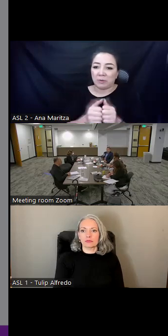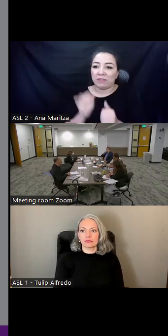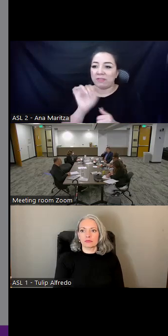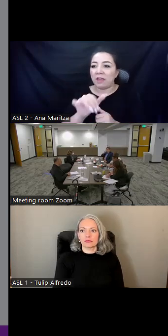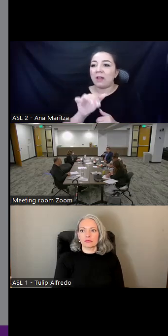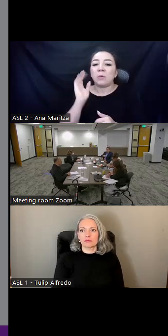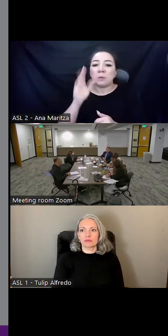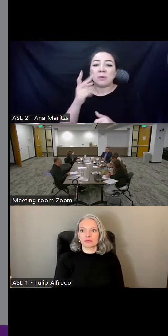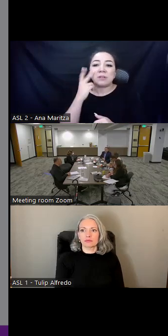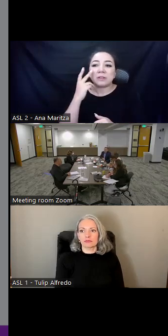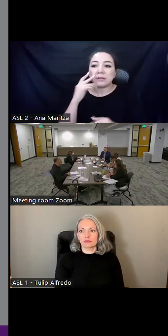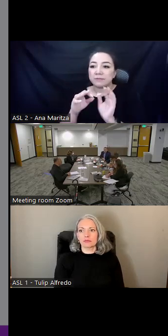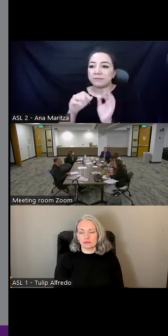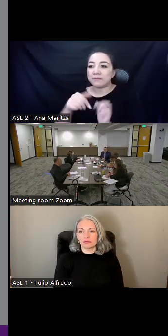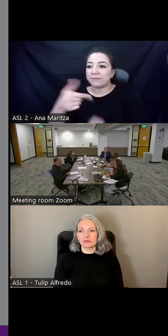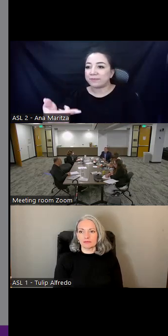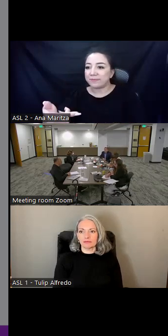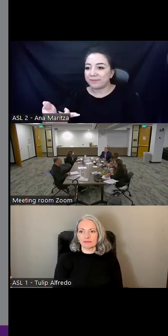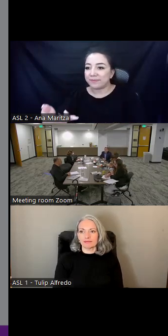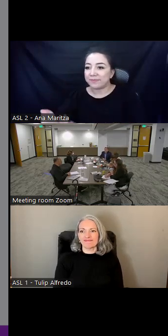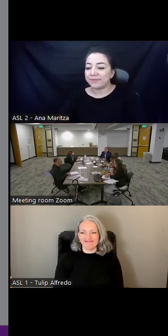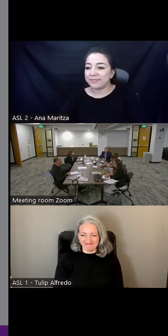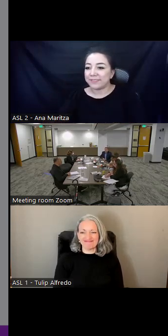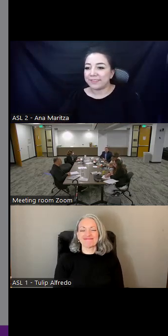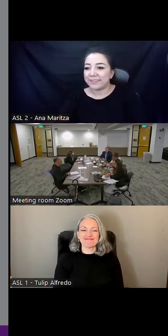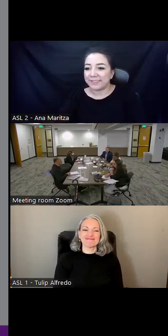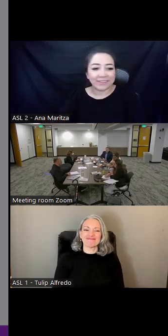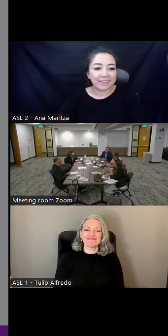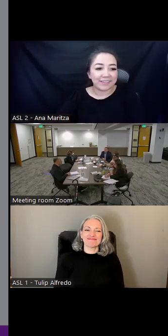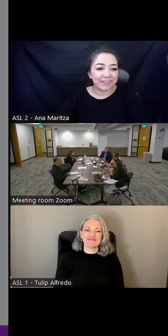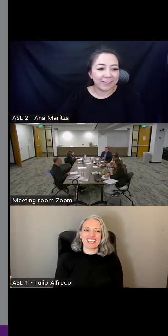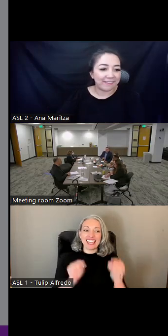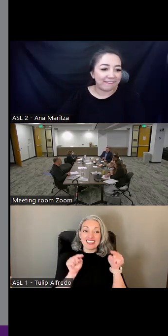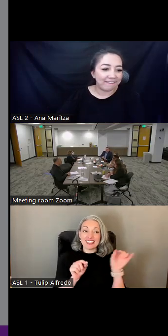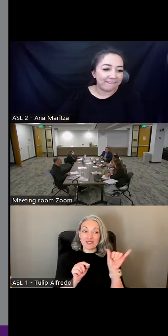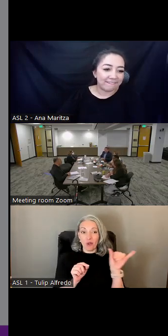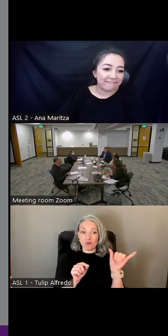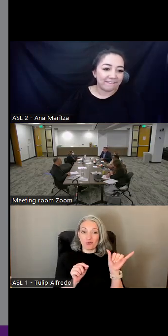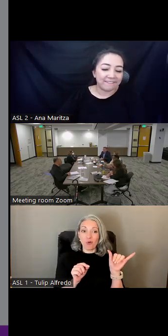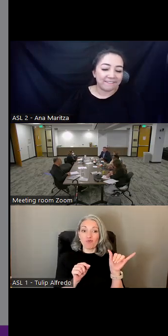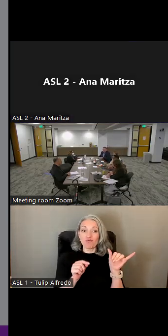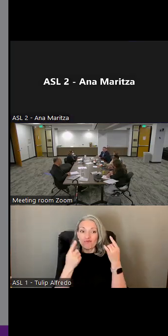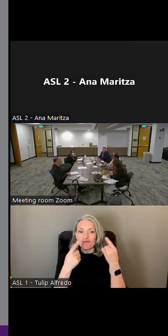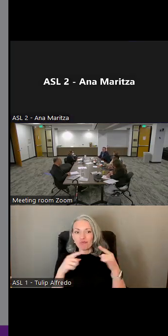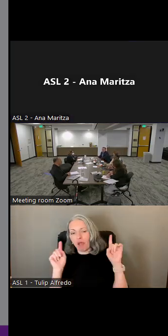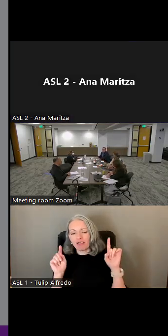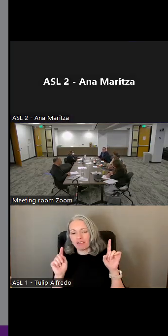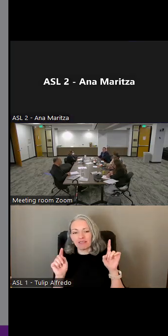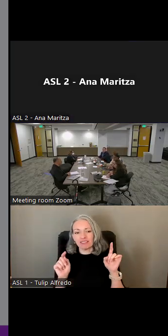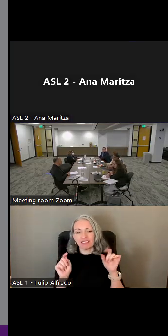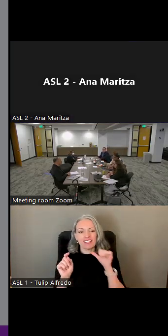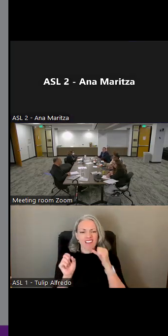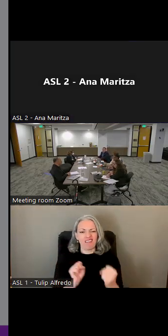will see. And next slide, please. This one's also sailing through. It's a non-controversial bill, but it's